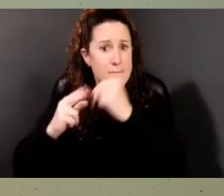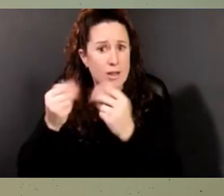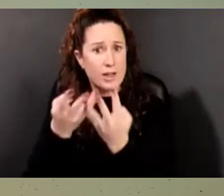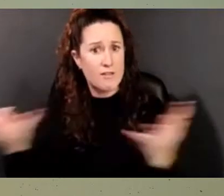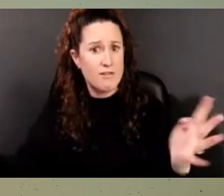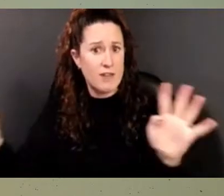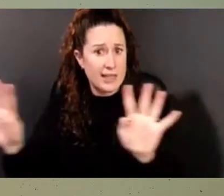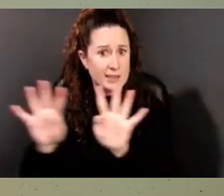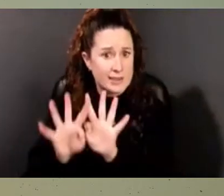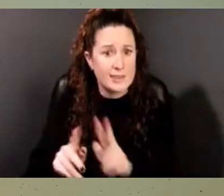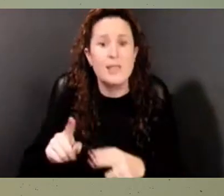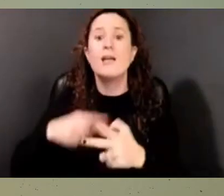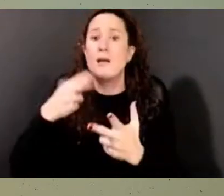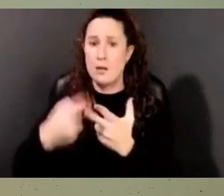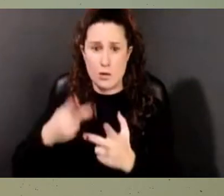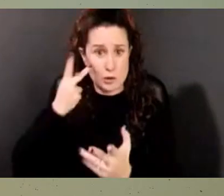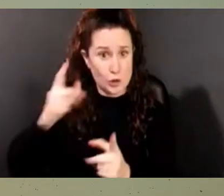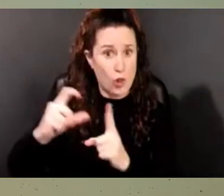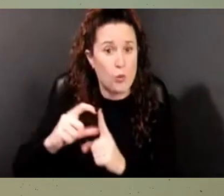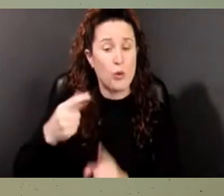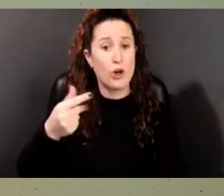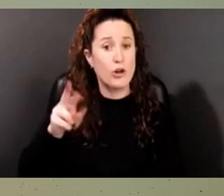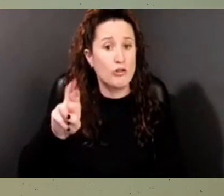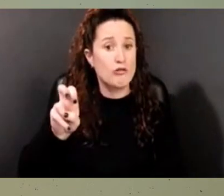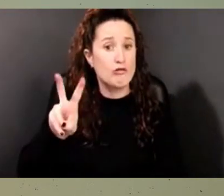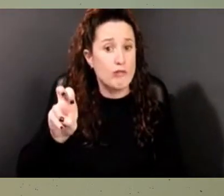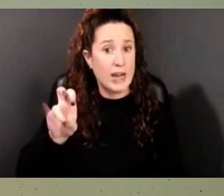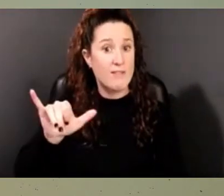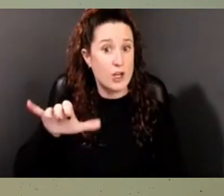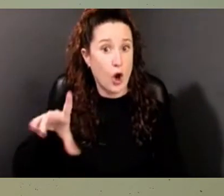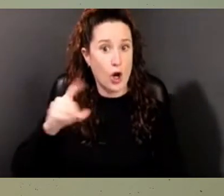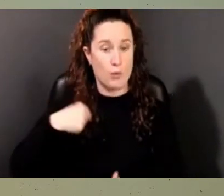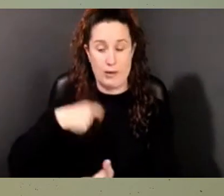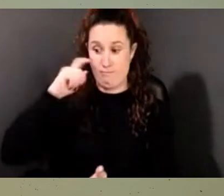around the graveyard. Next slide.